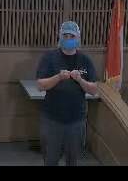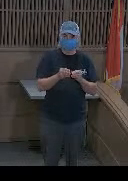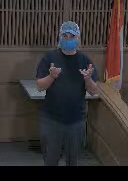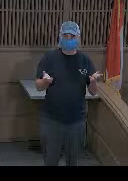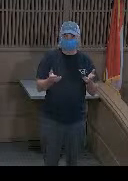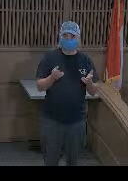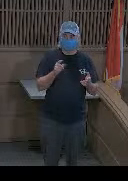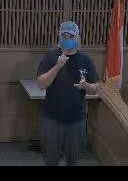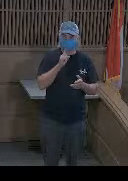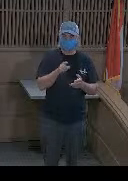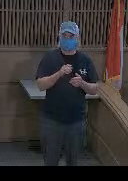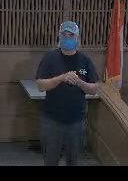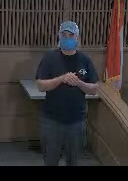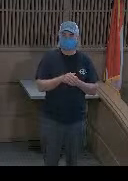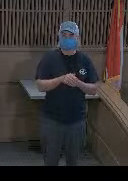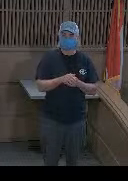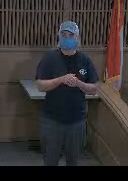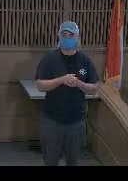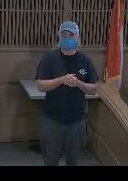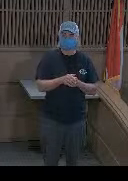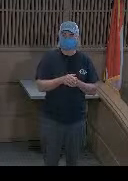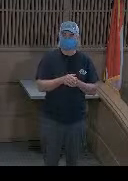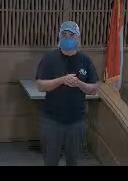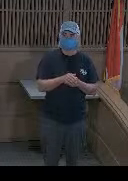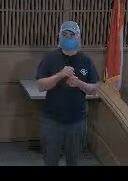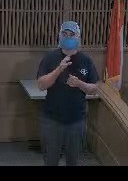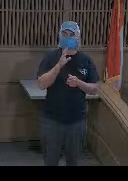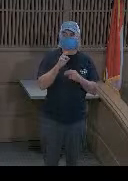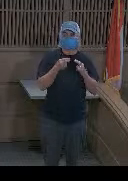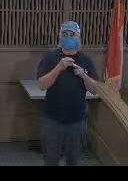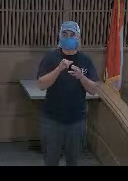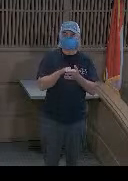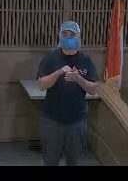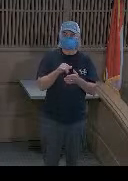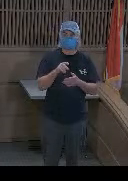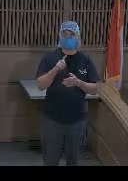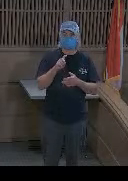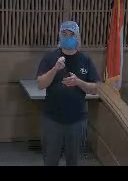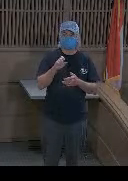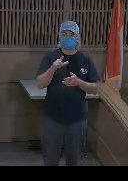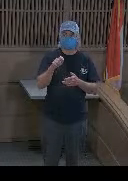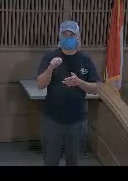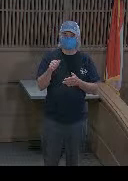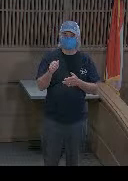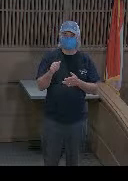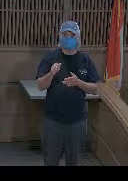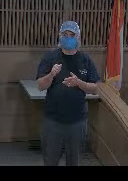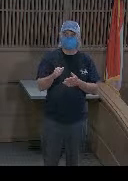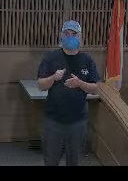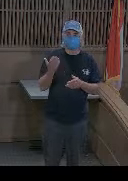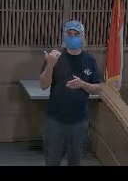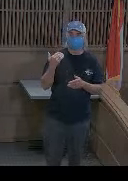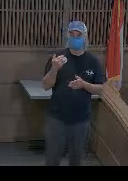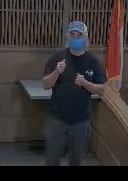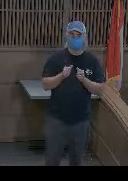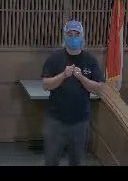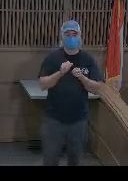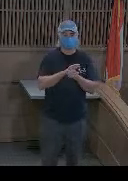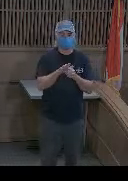is true fact. I want to talk to you about the Delta variant. Dr. Black mentioned this. Previously with